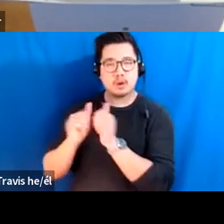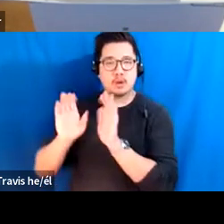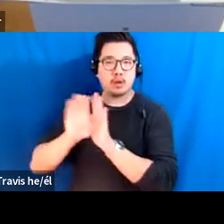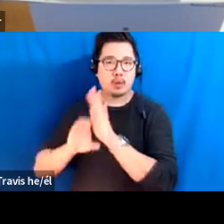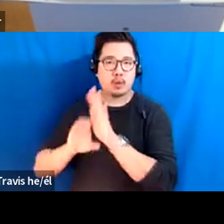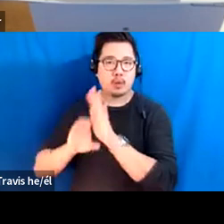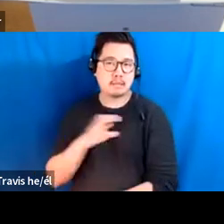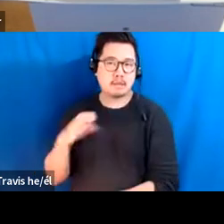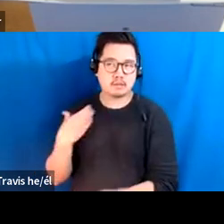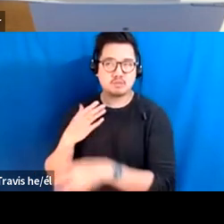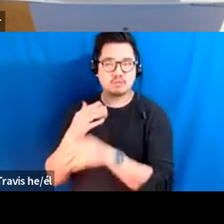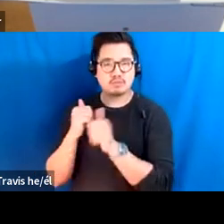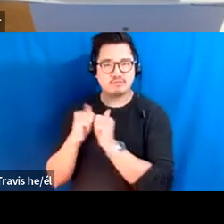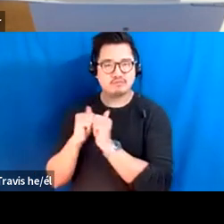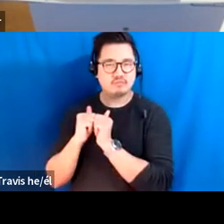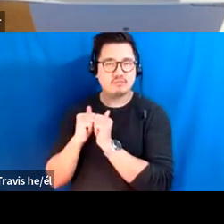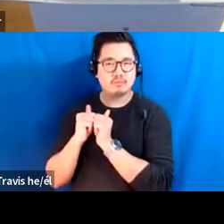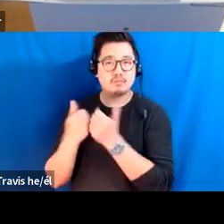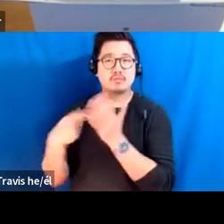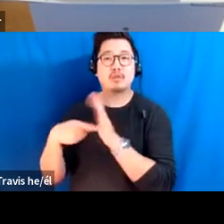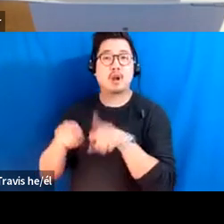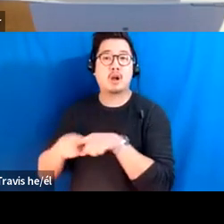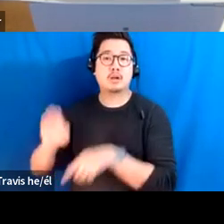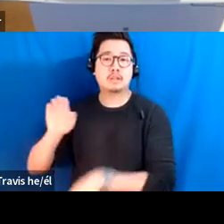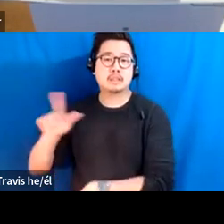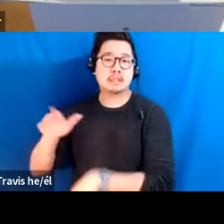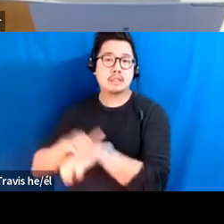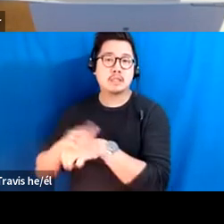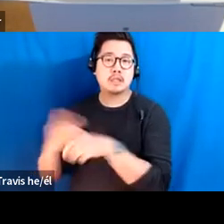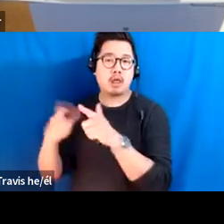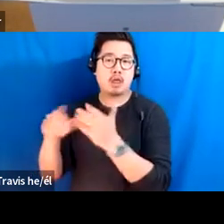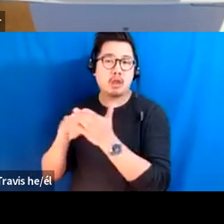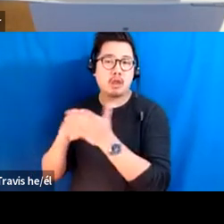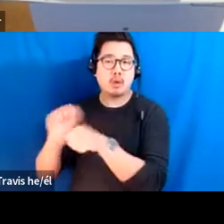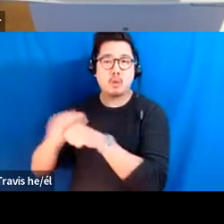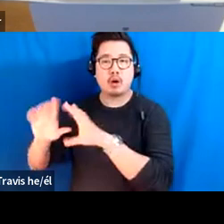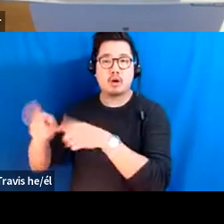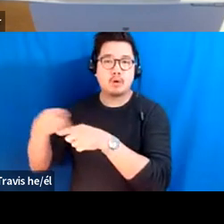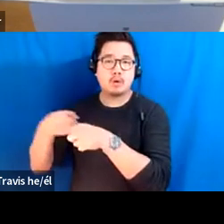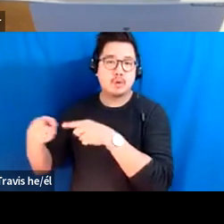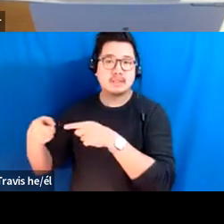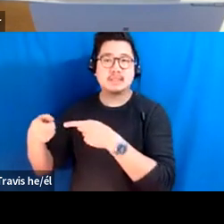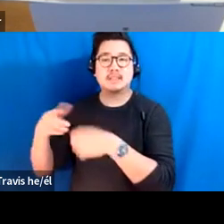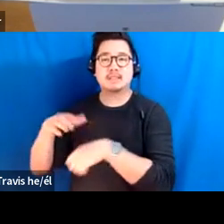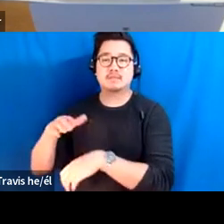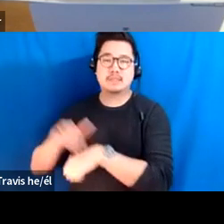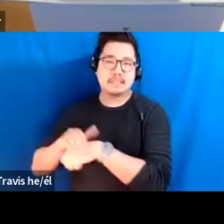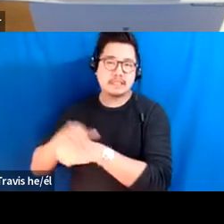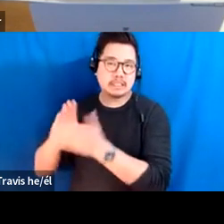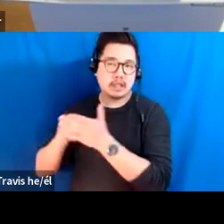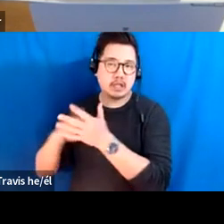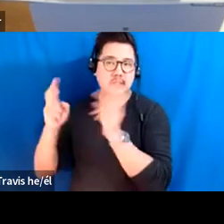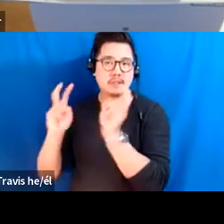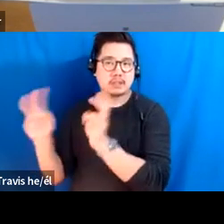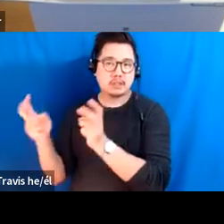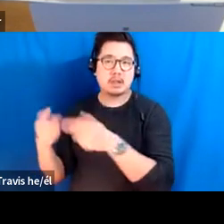our english language learners task force on english language learning issues etc with